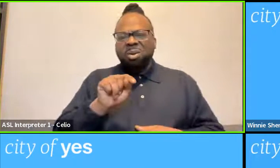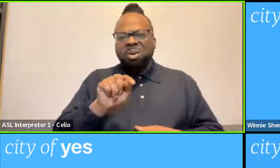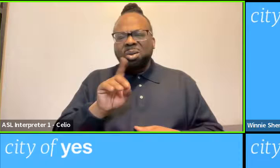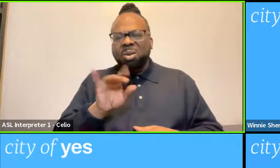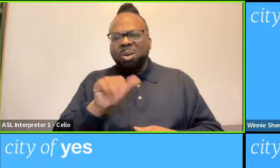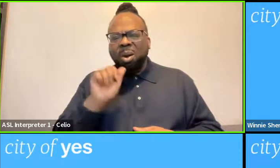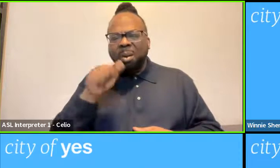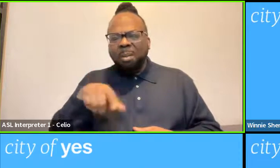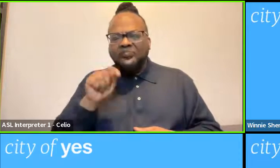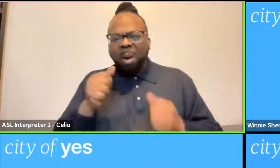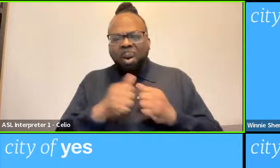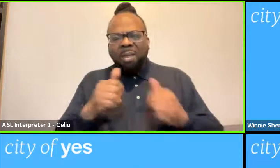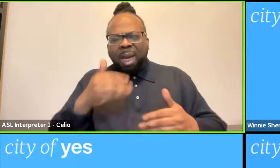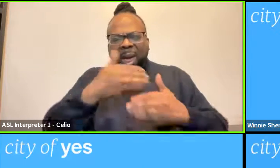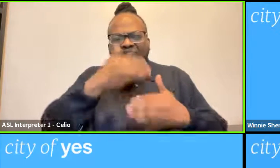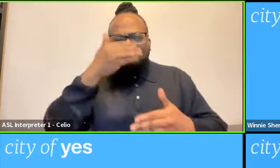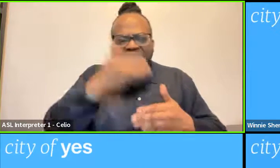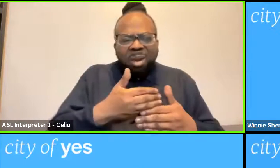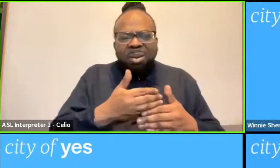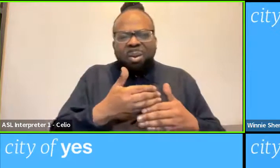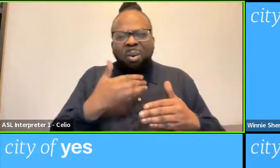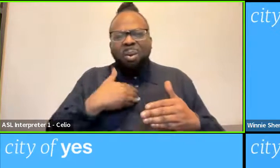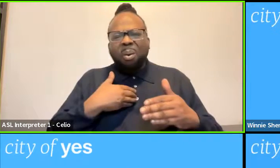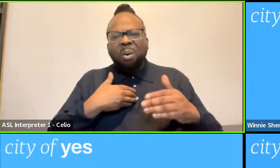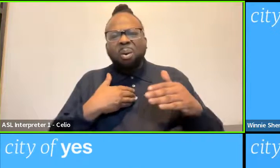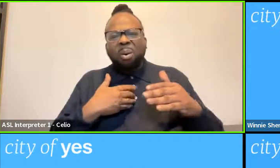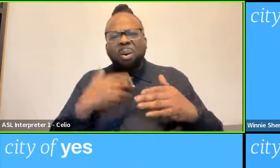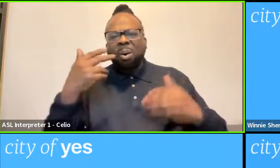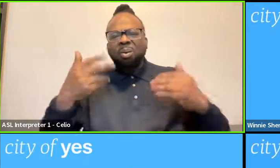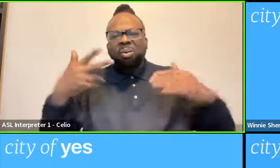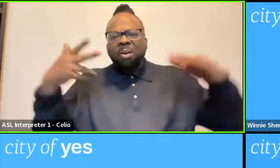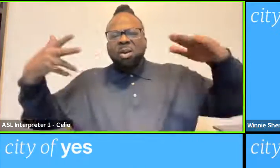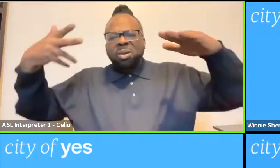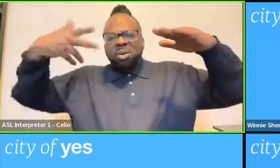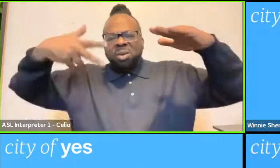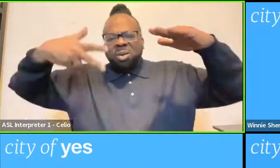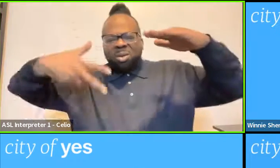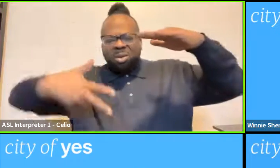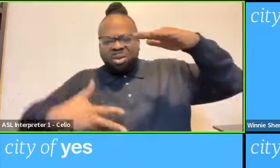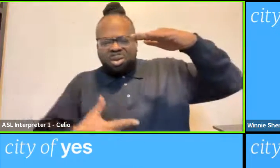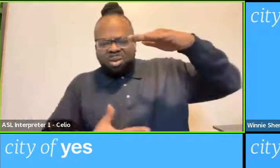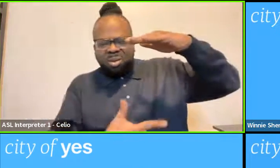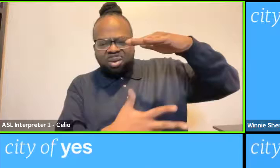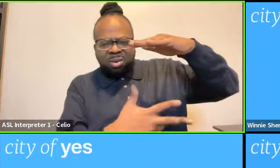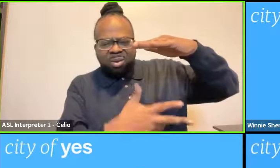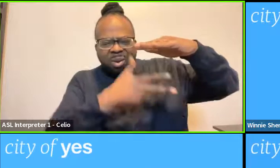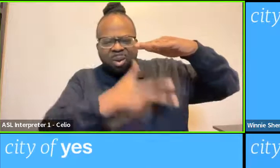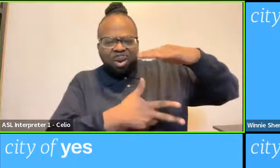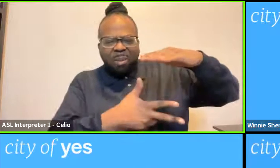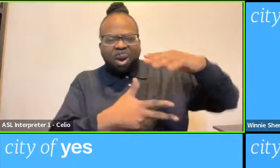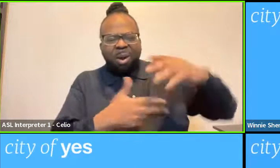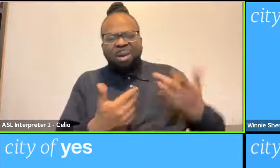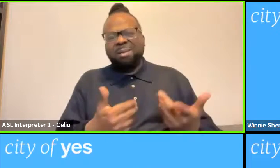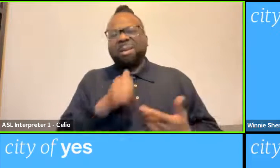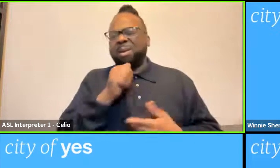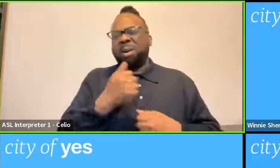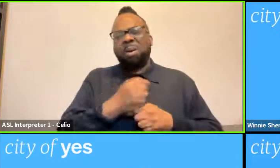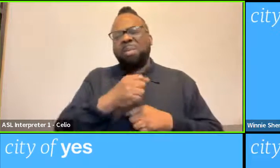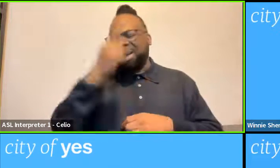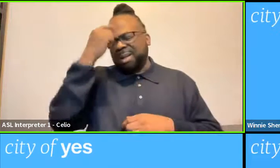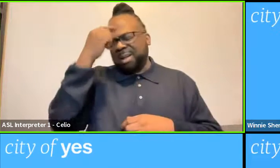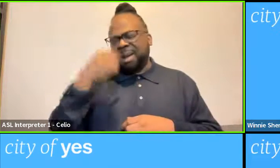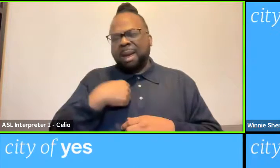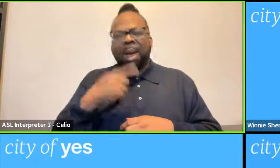can't open their windows or their curtains because they have constant traffic walking by and looking in their windows. It just doesn't make sense. And I heard